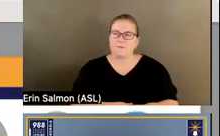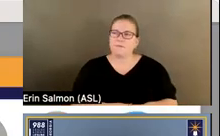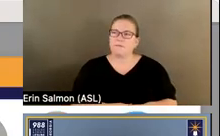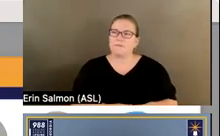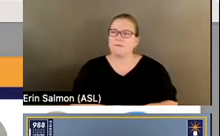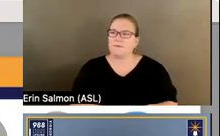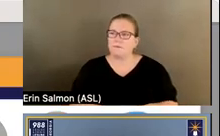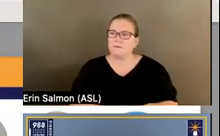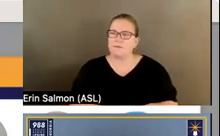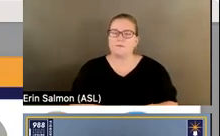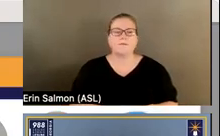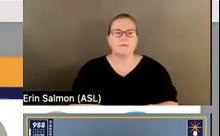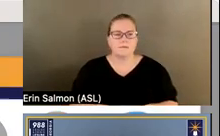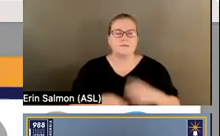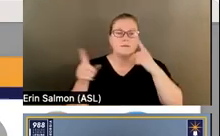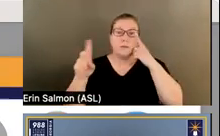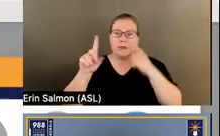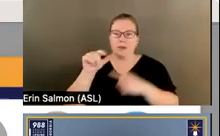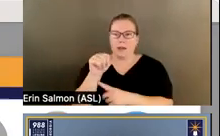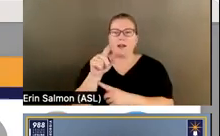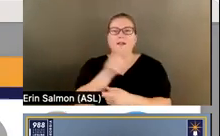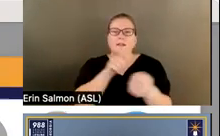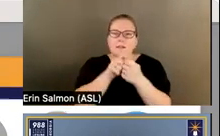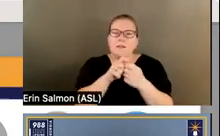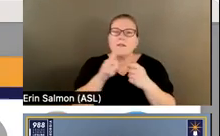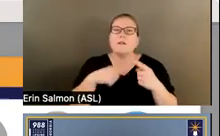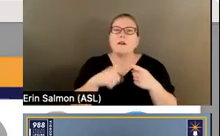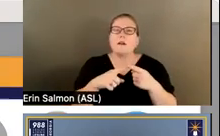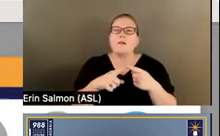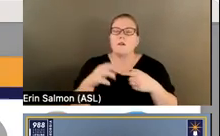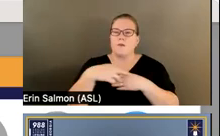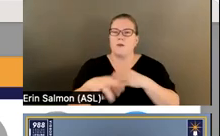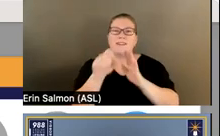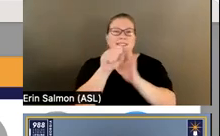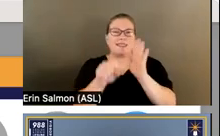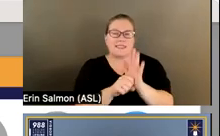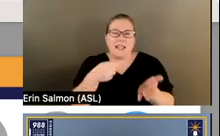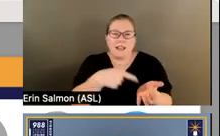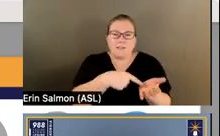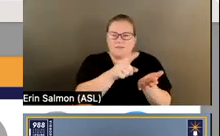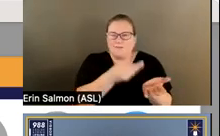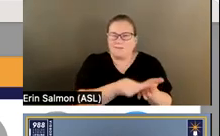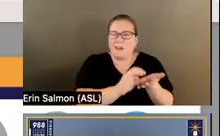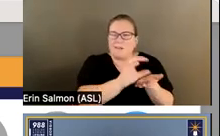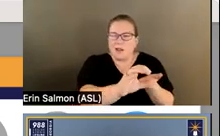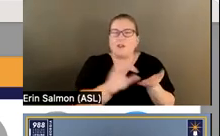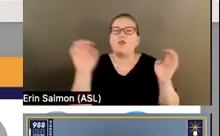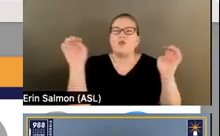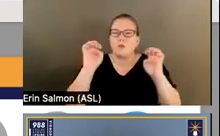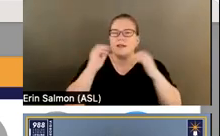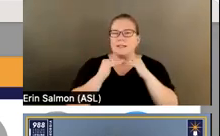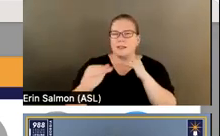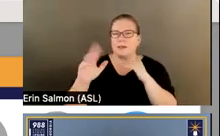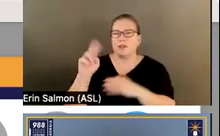So this data focuses specifically on our referrals to state-funded crisis stabilization units and behavioral health crisis